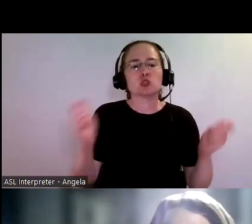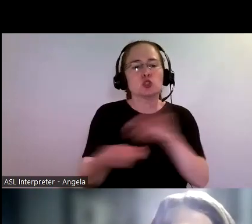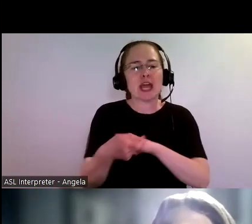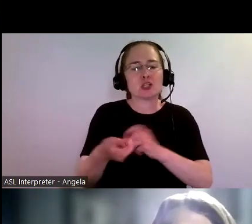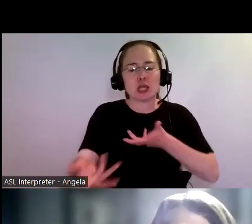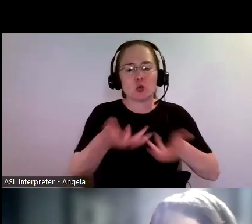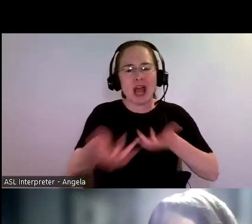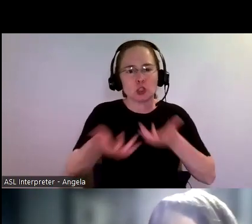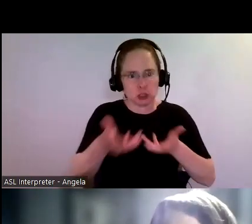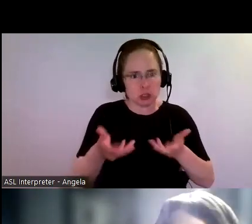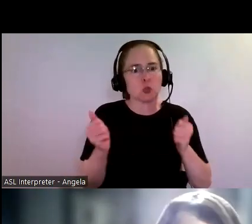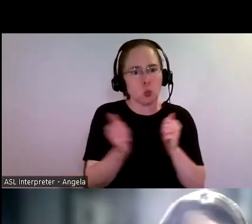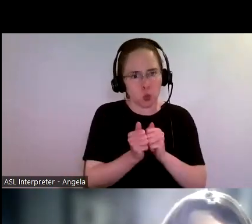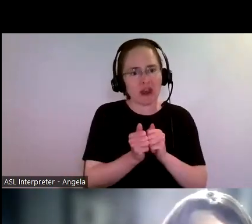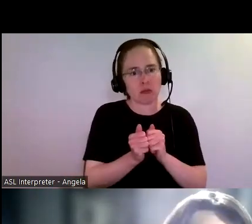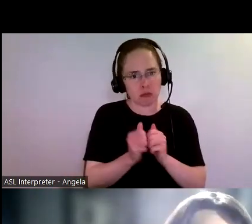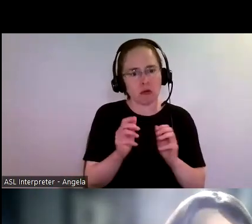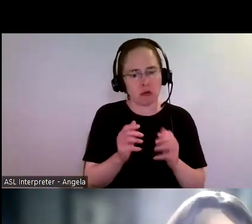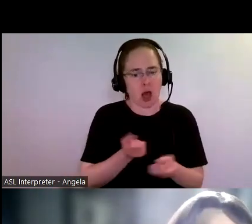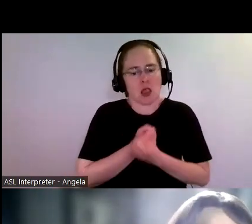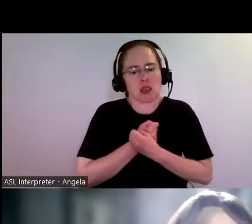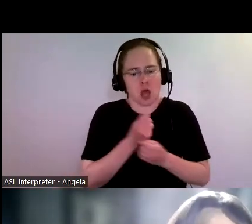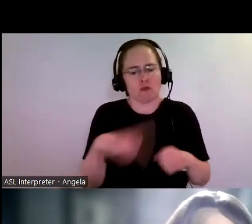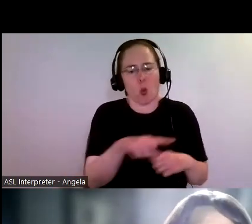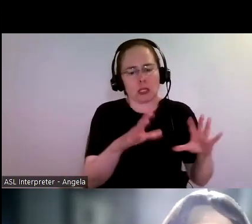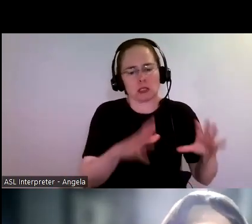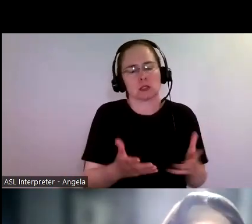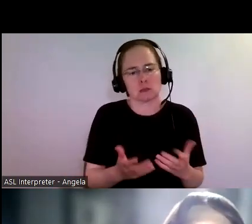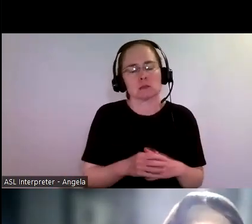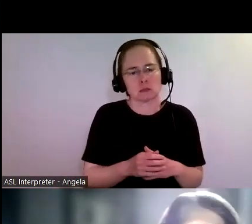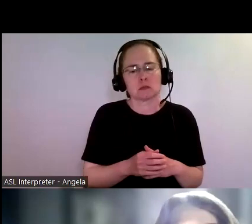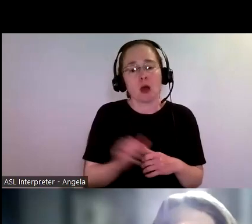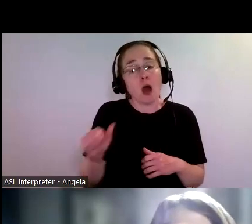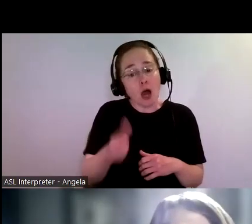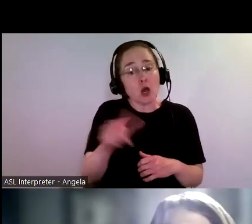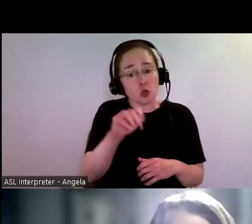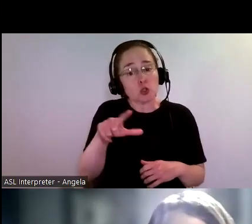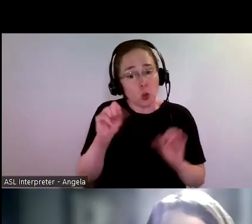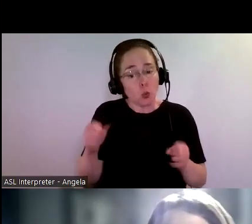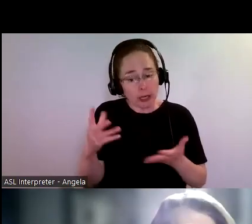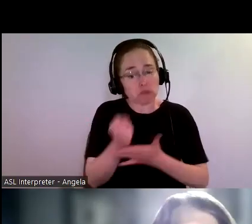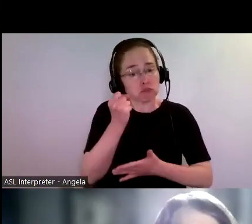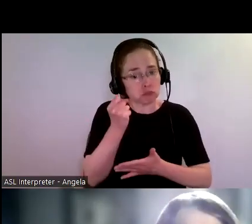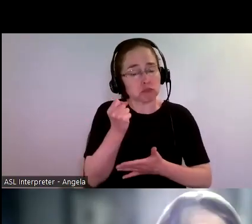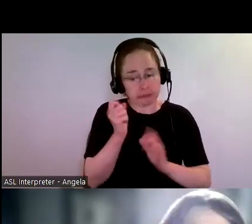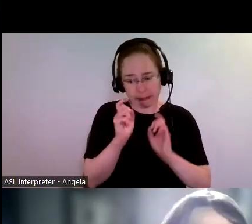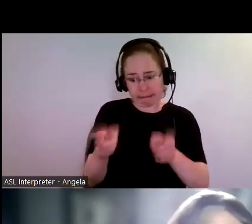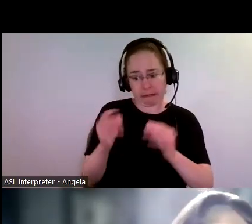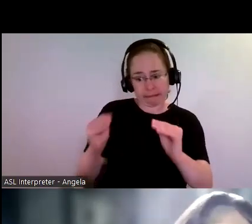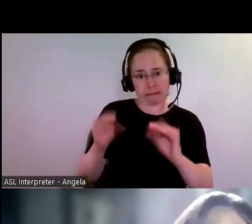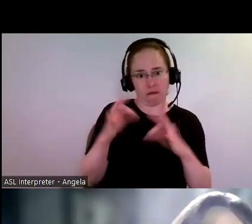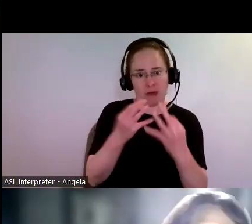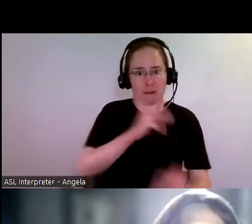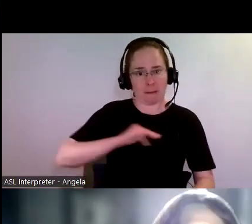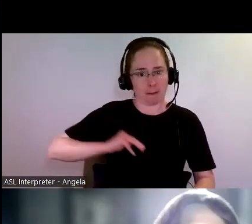our interactions with our loved ones. So it's another tool that we can give to our family members